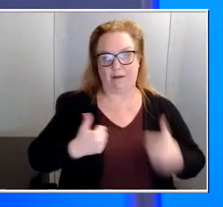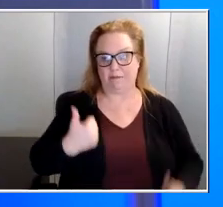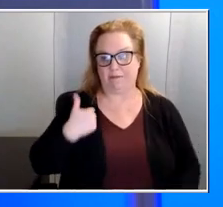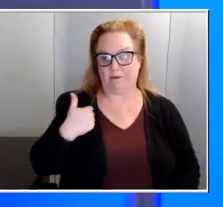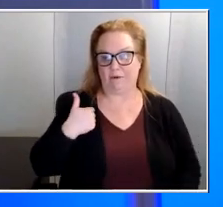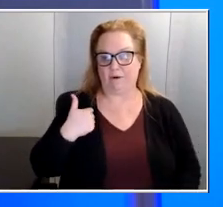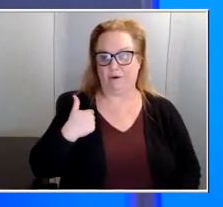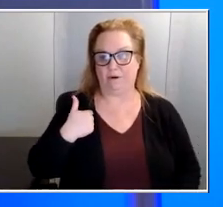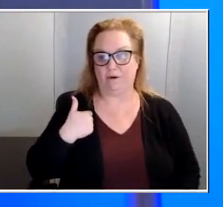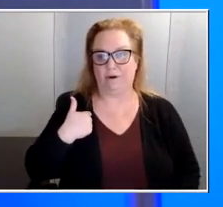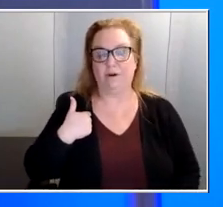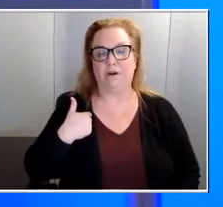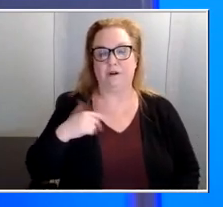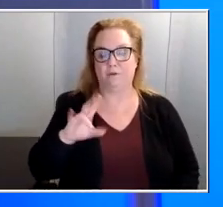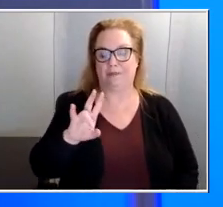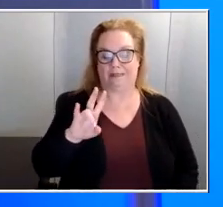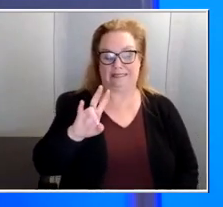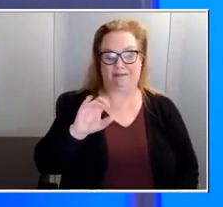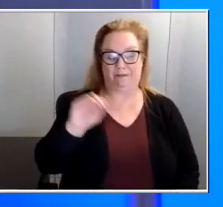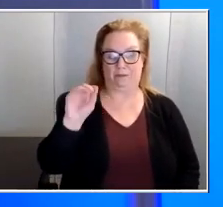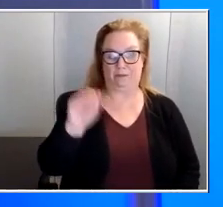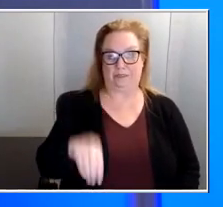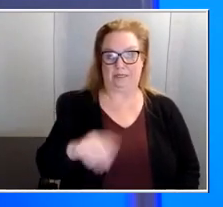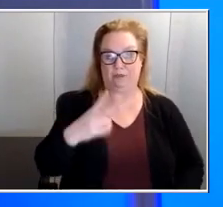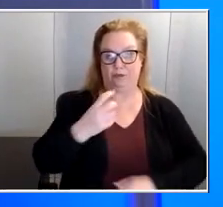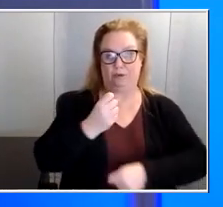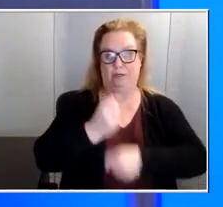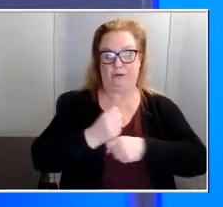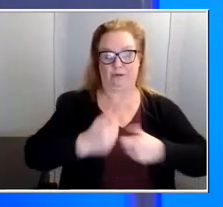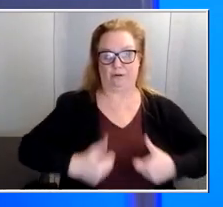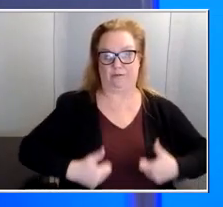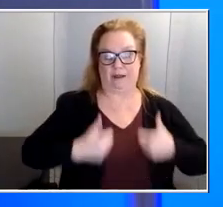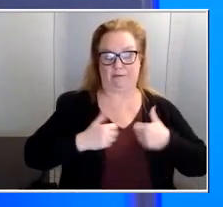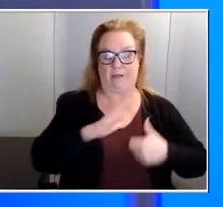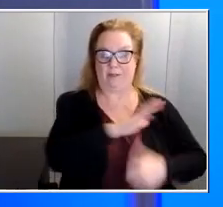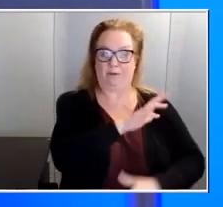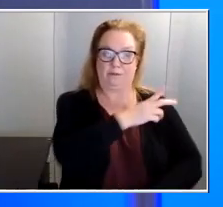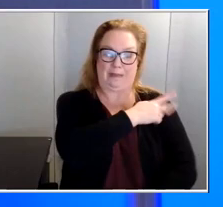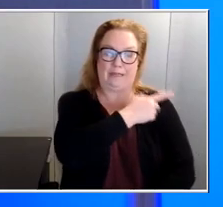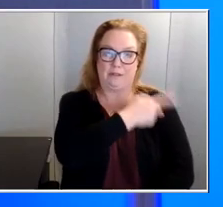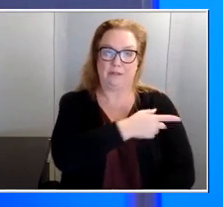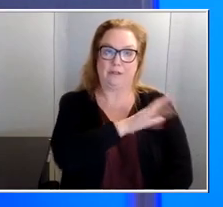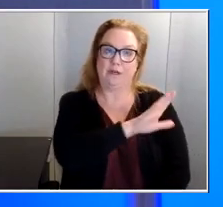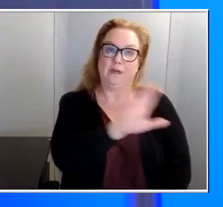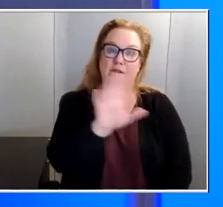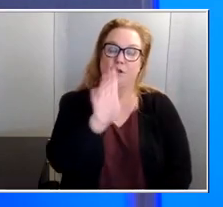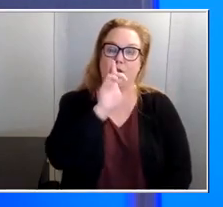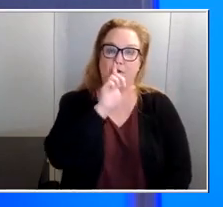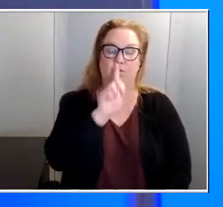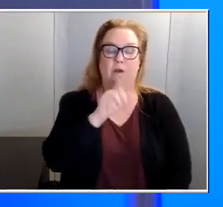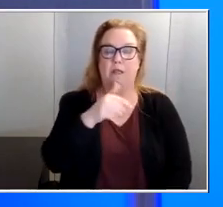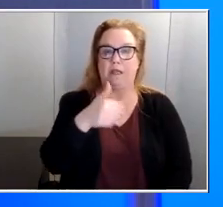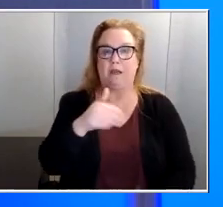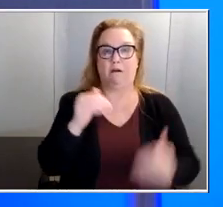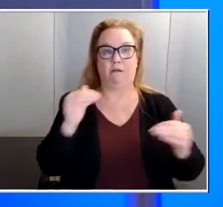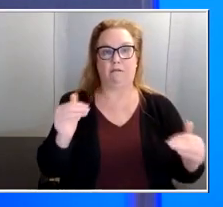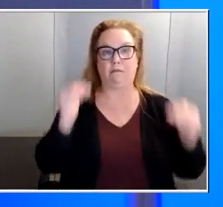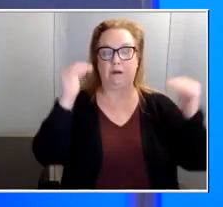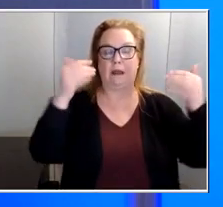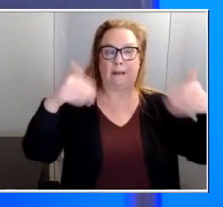previously, 7% 2-year survival in those patients. So these are really stunning advances.